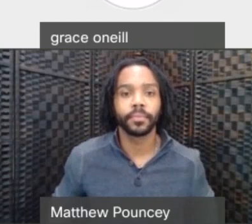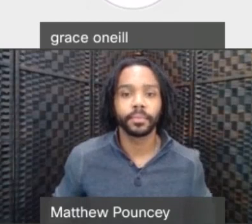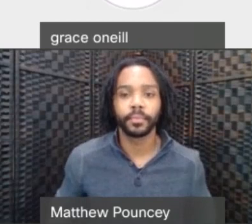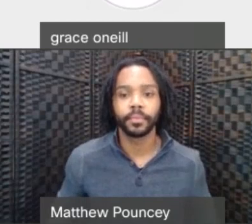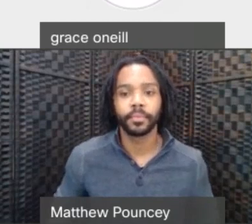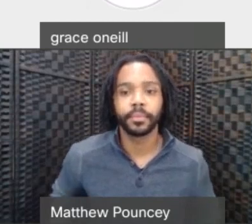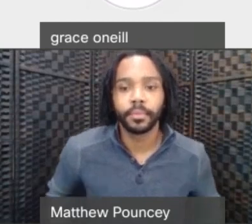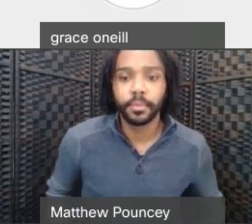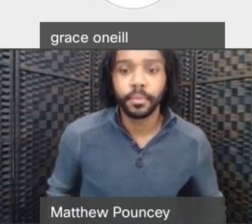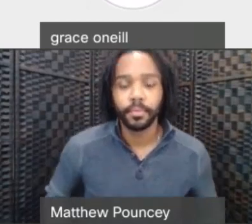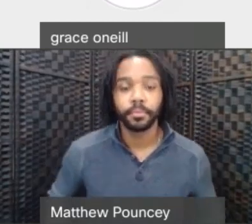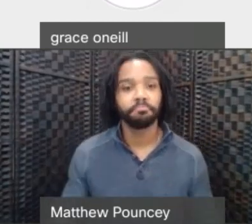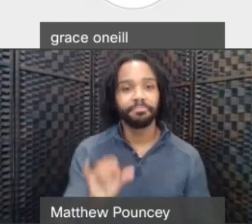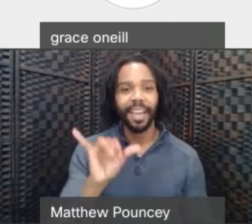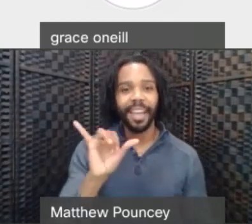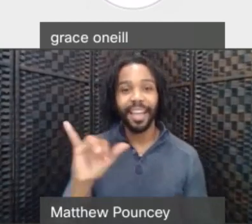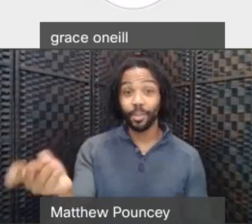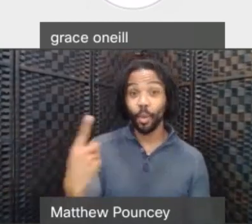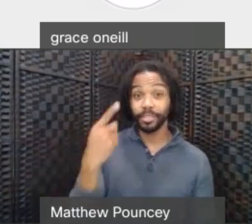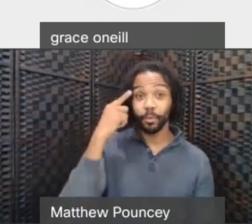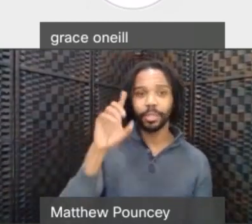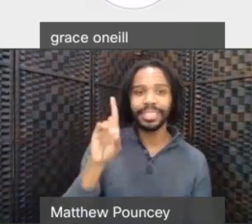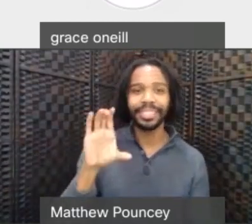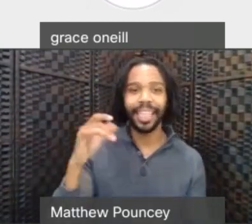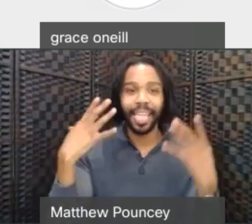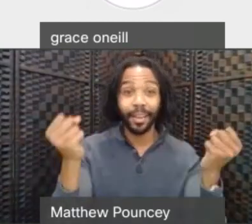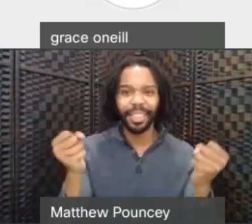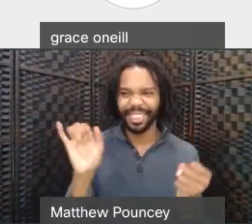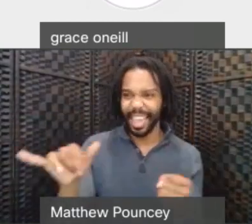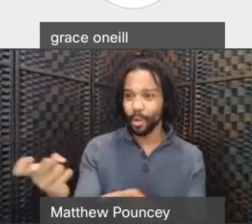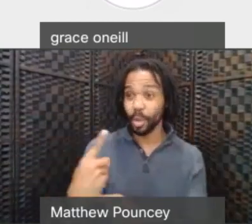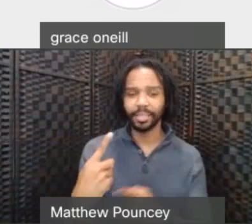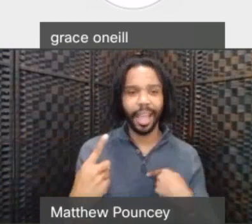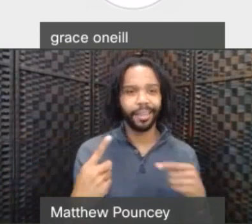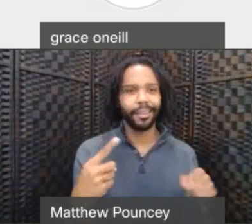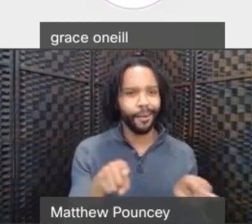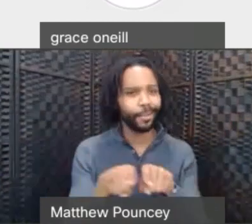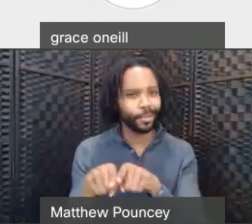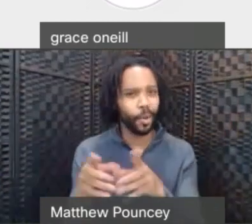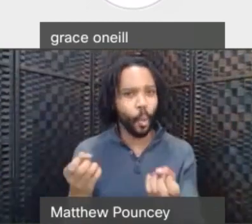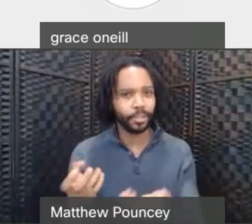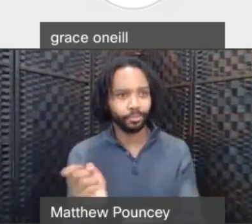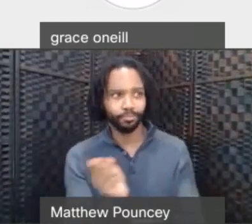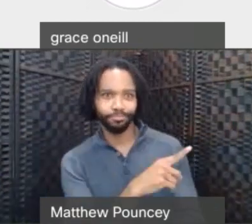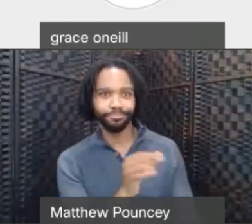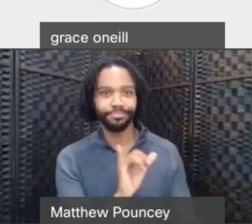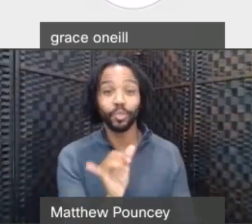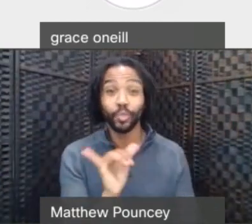Question for DC Health, which is actually related to a question that I also wanted to pose to DC Health,